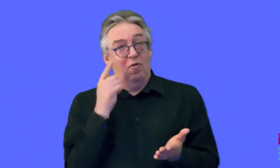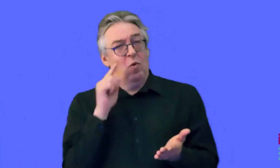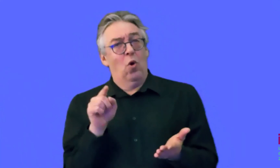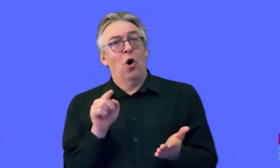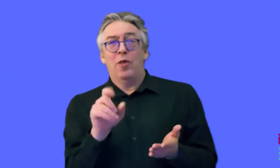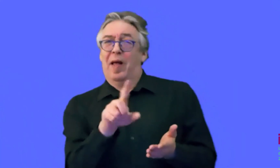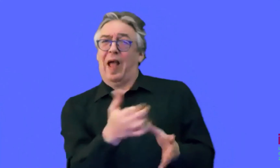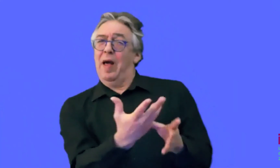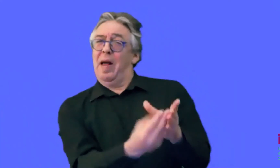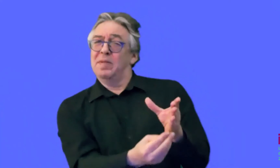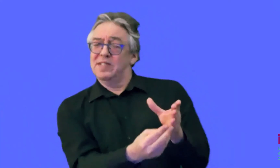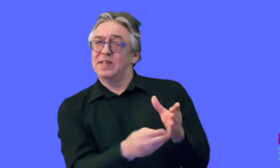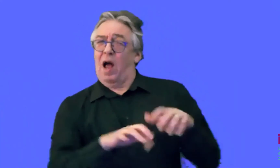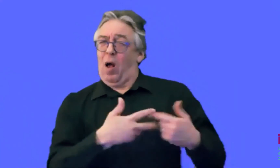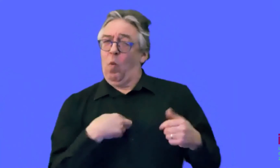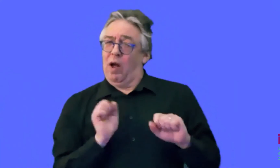two is the